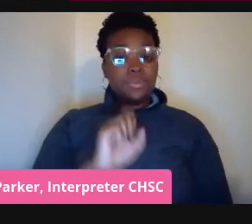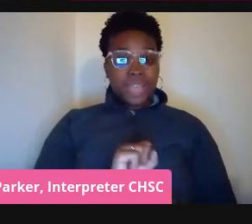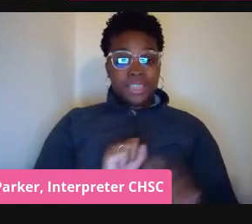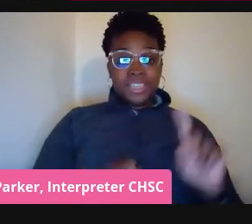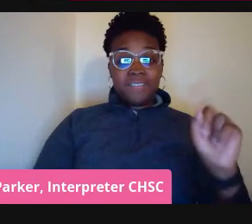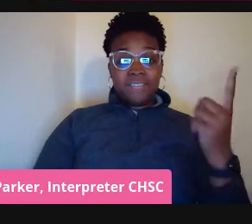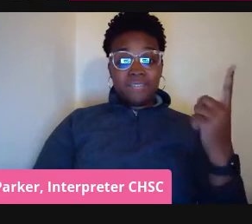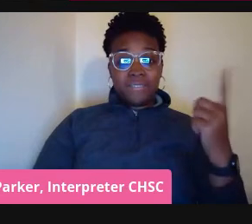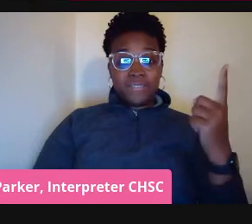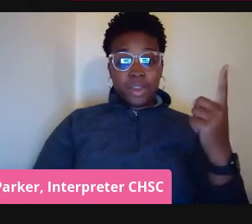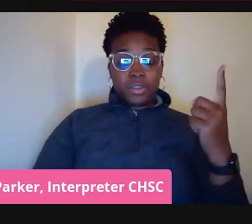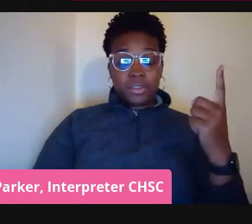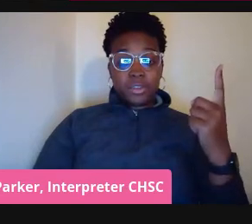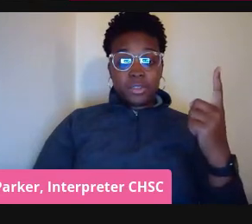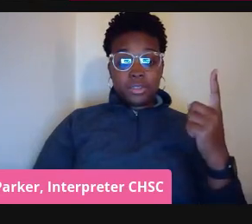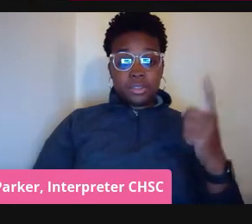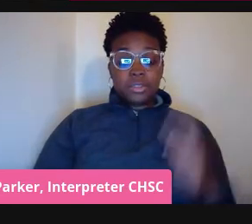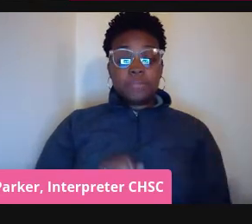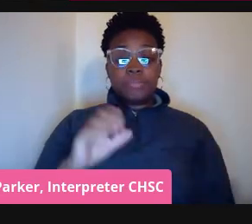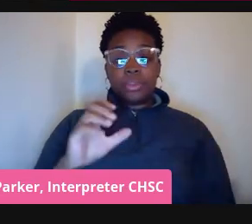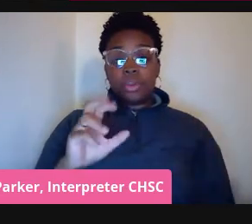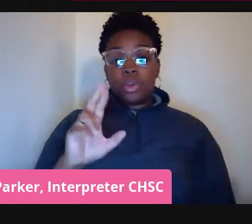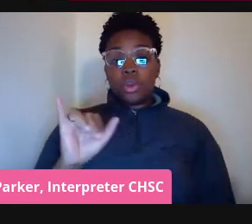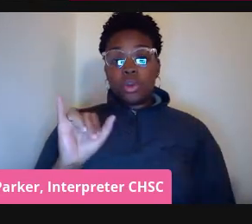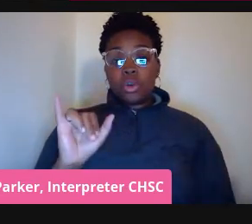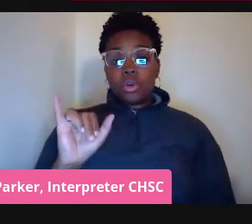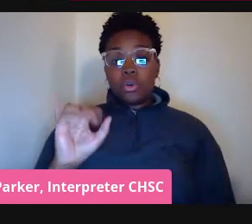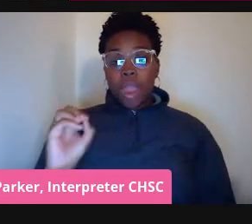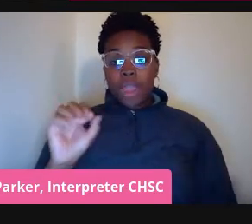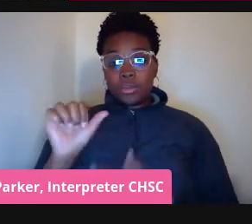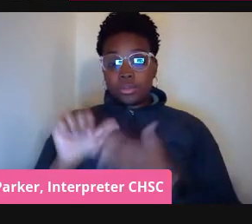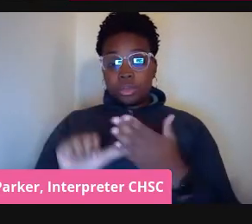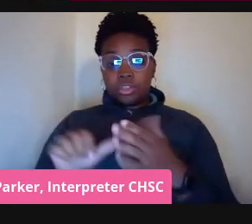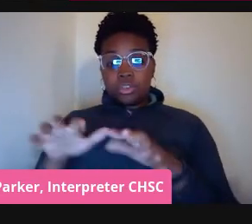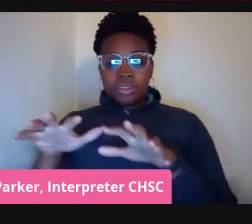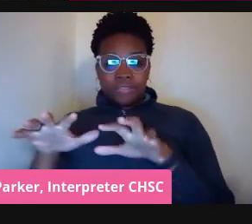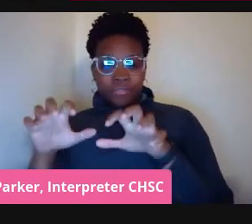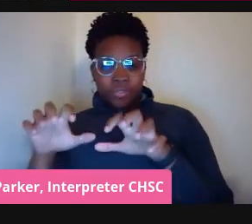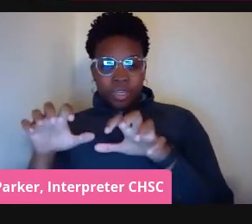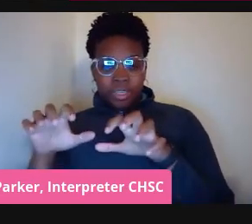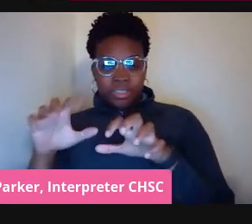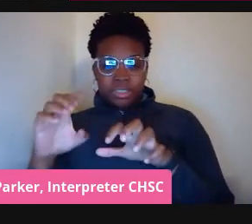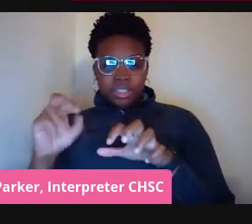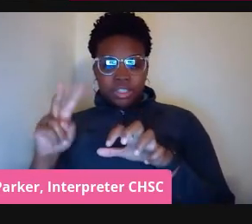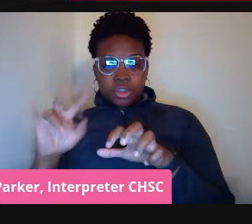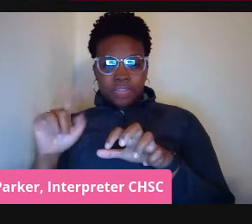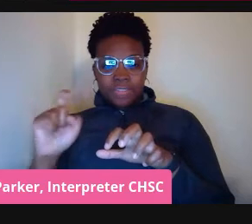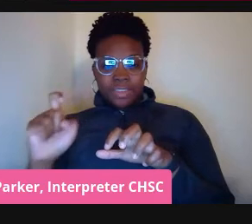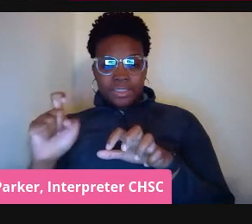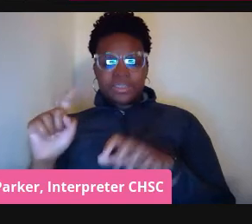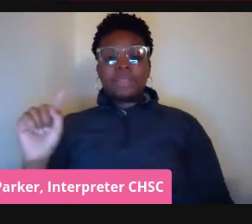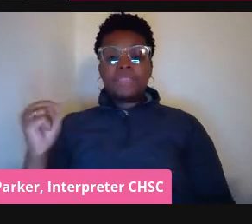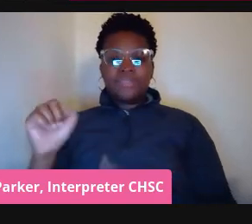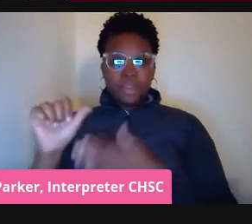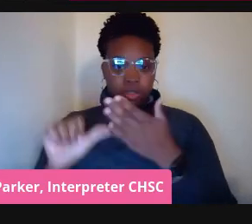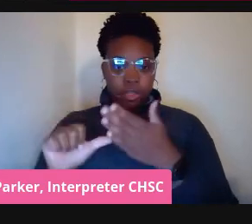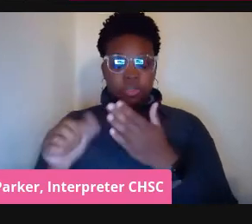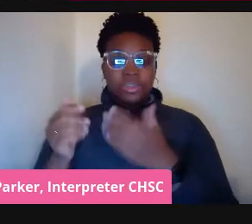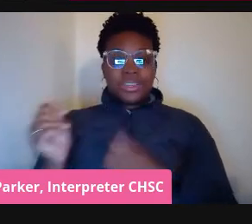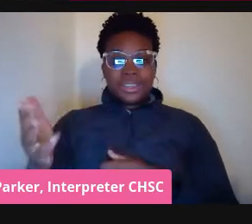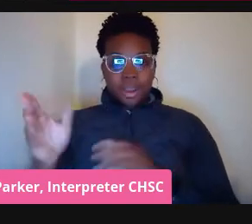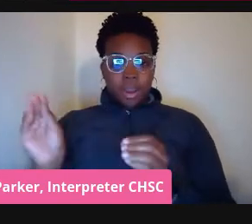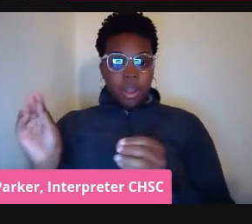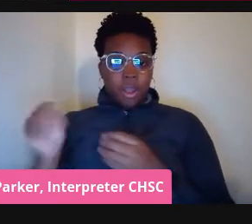That was actually the first. The cryo surgery where my cervix was frozen. That was the first surgery. That was actually in the office. So that